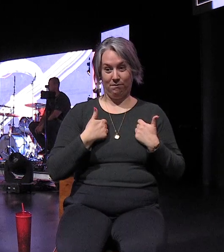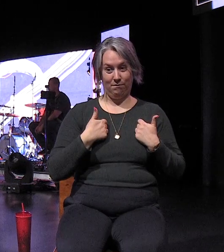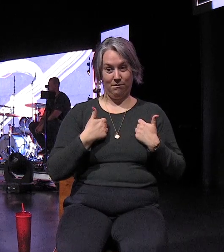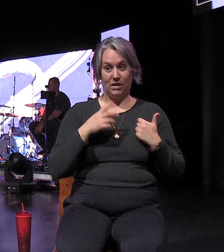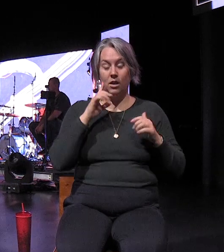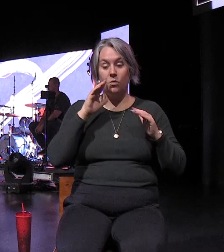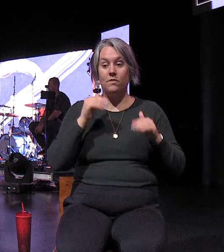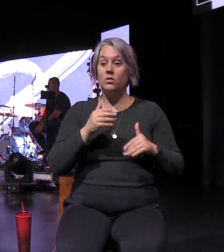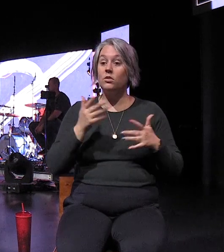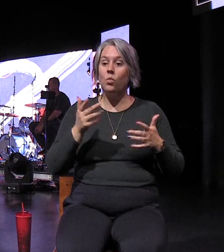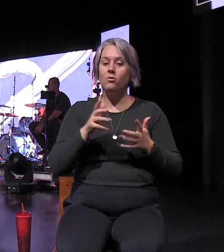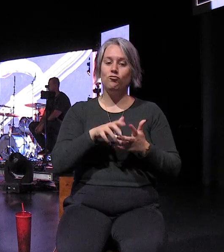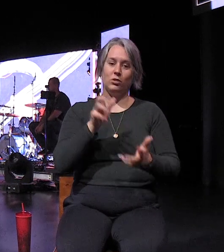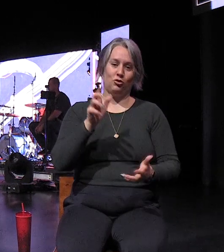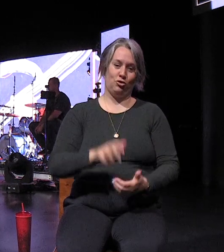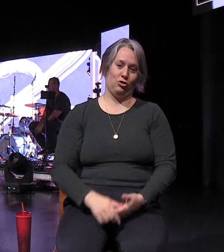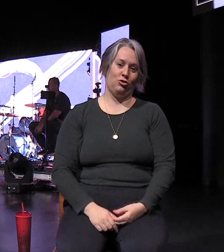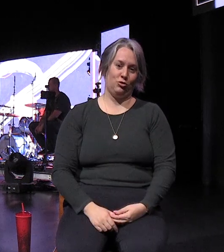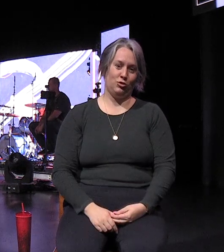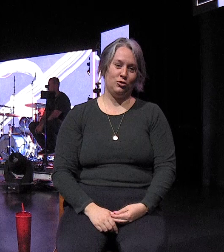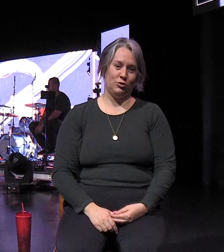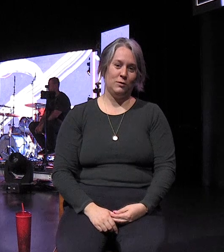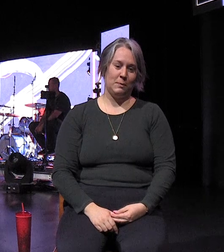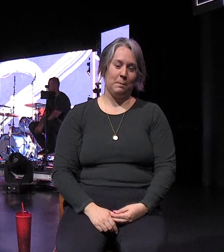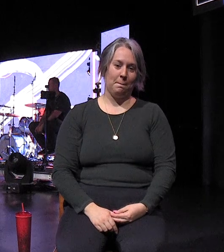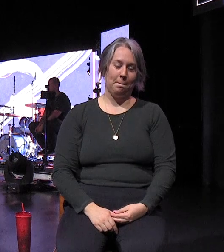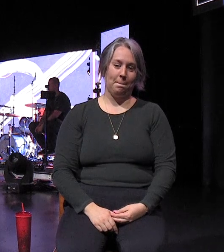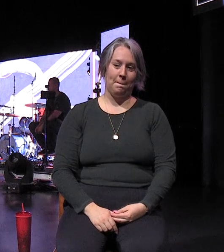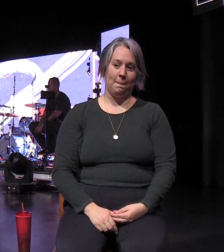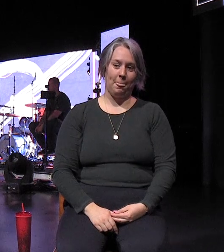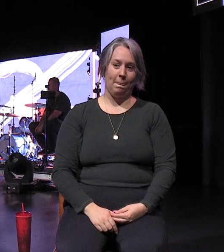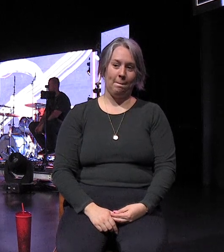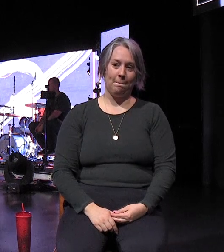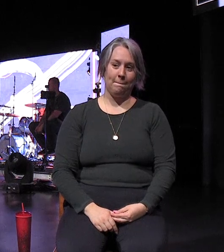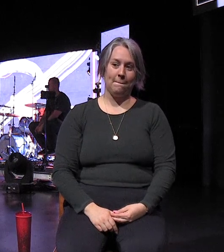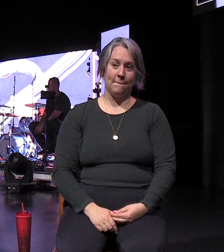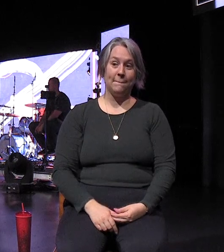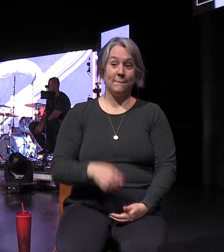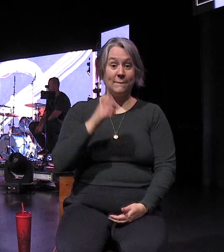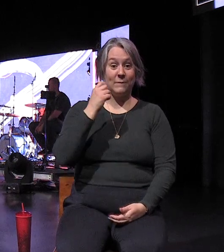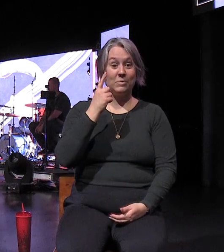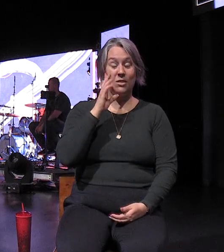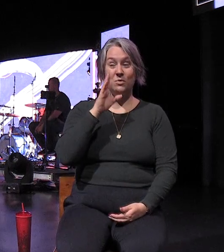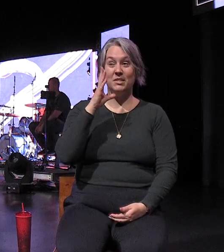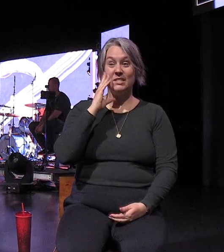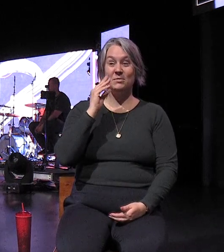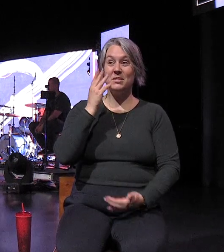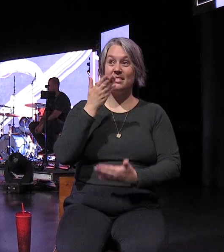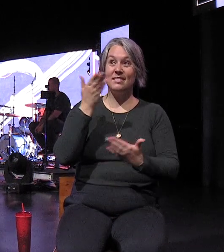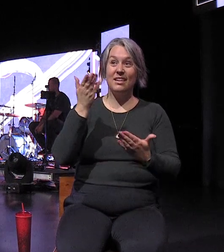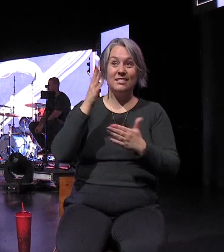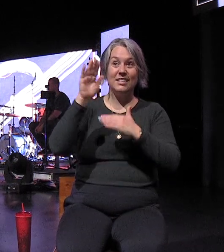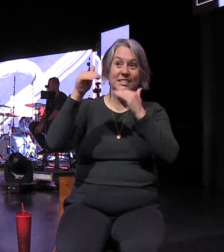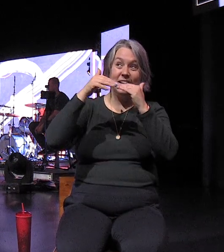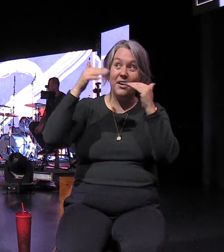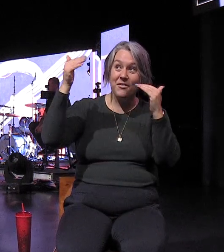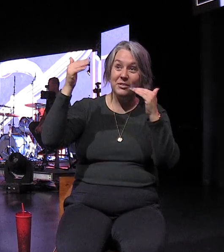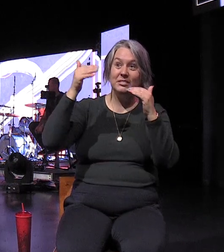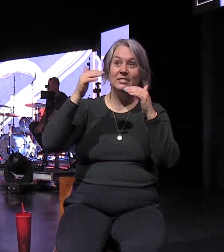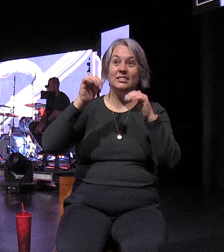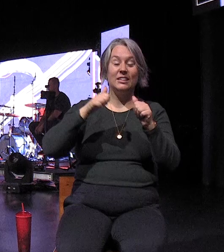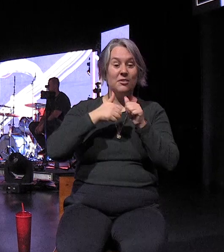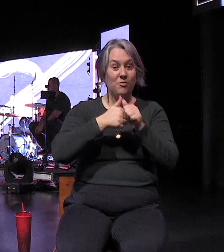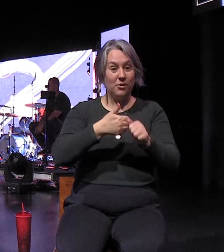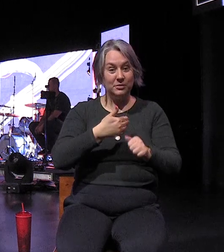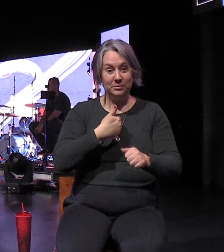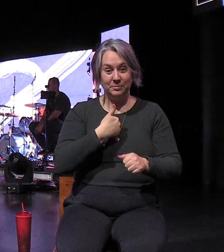were. It kept him from Jesus' promise, which said, hey, you're gonna have treasures in heaven. You're gonna get to follow me. That invitation was out